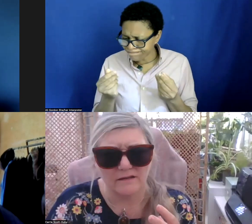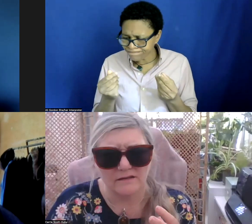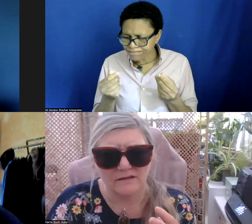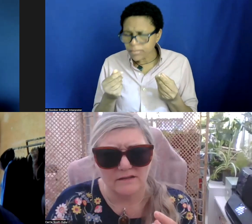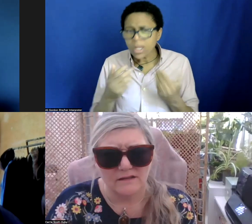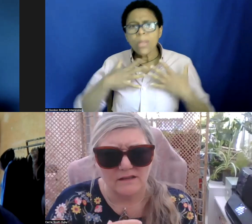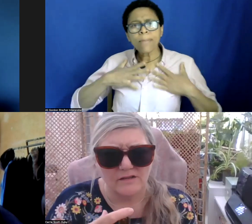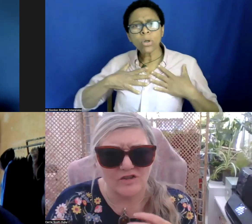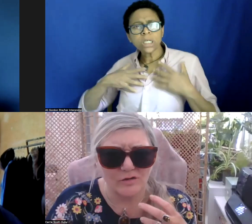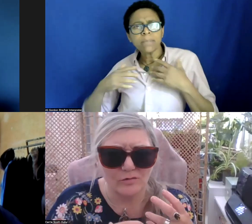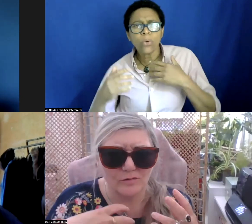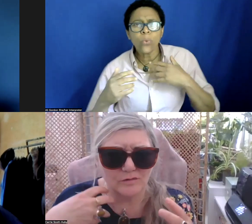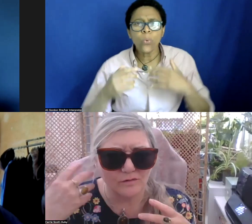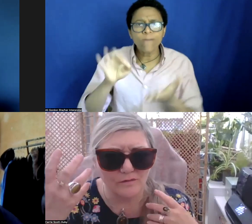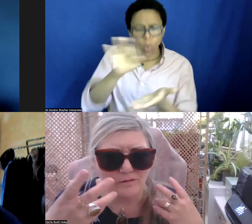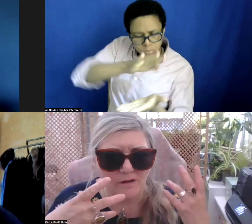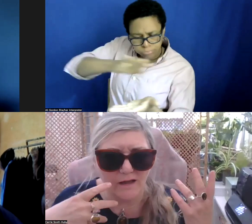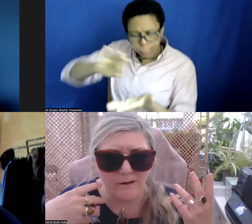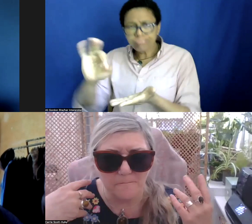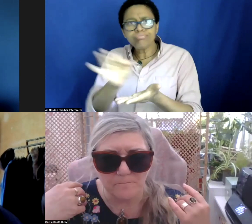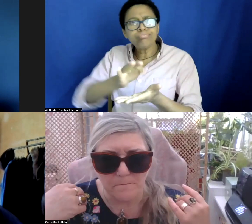body to